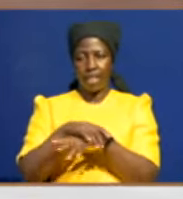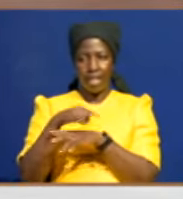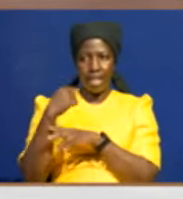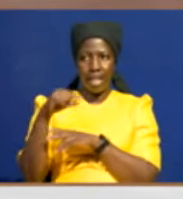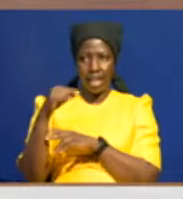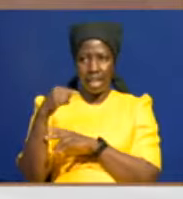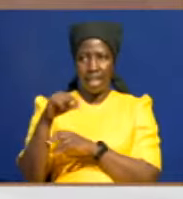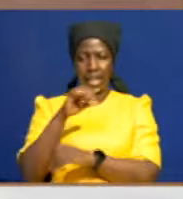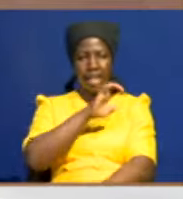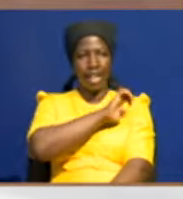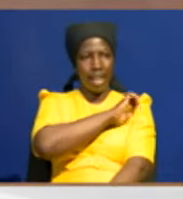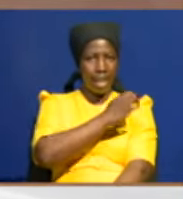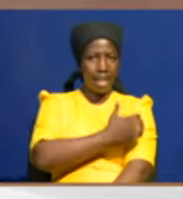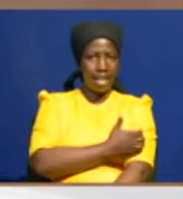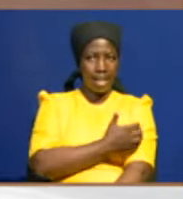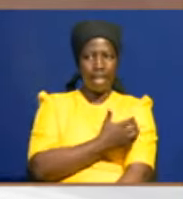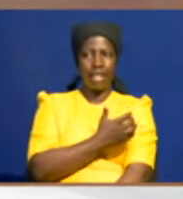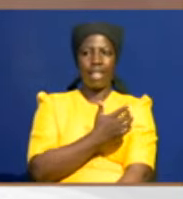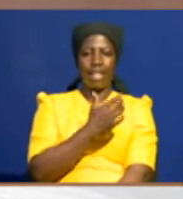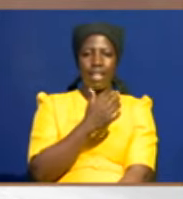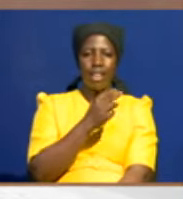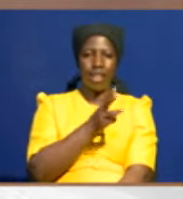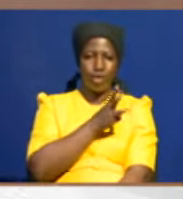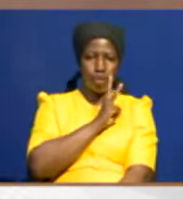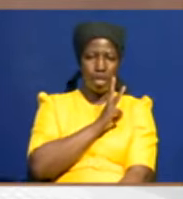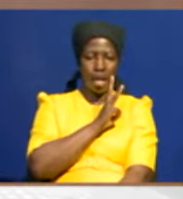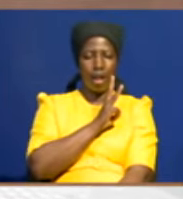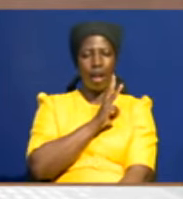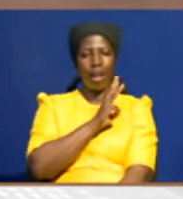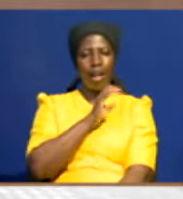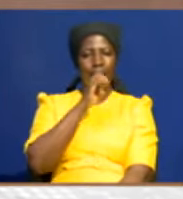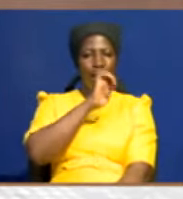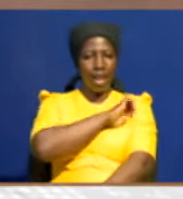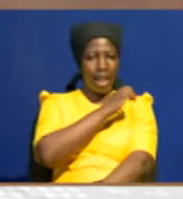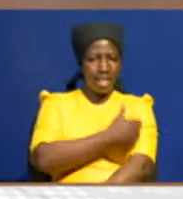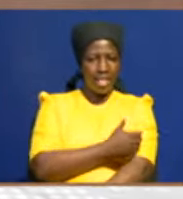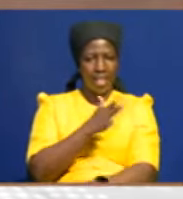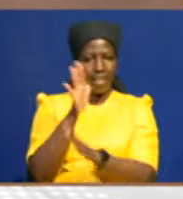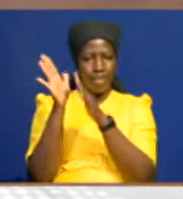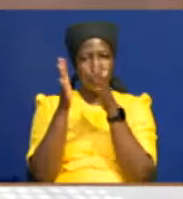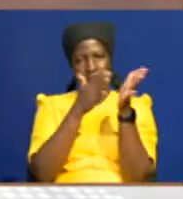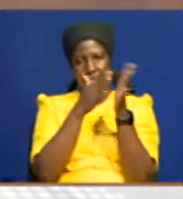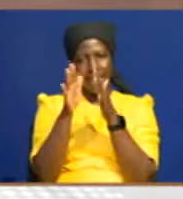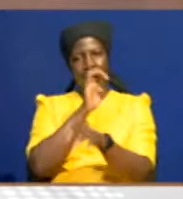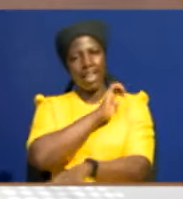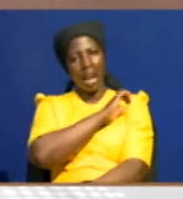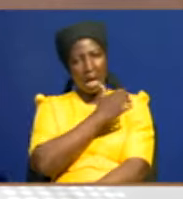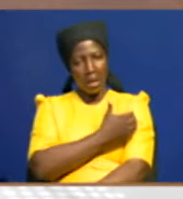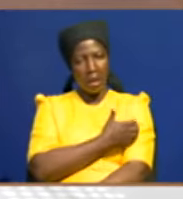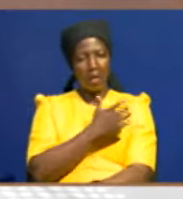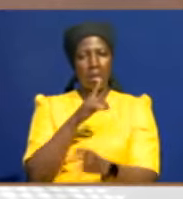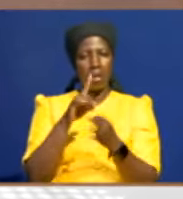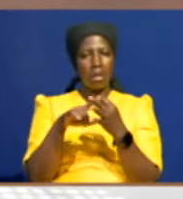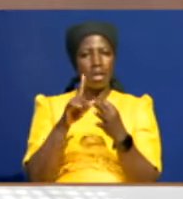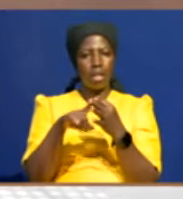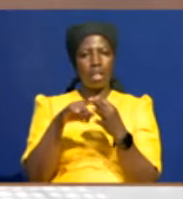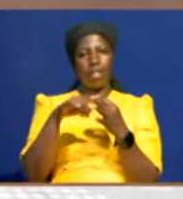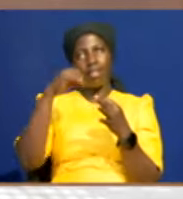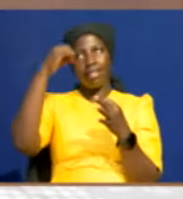sources, be it hydropower plants or be it wind farms or be it solar